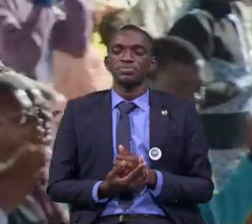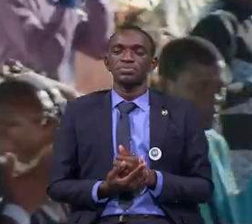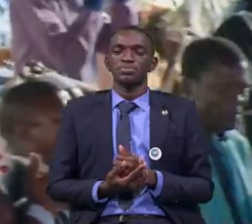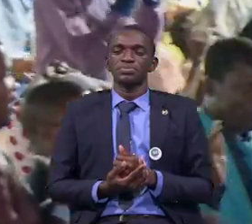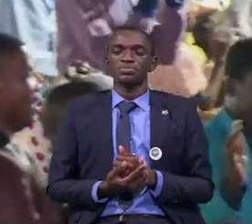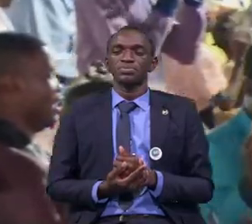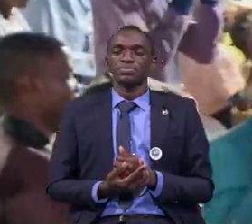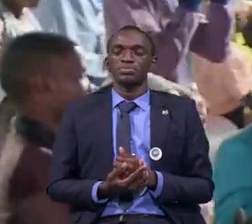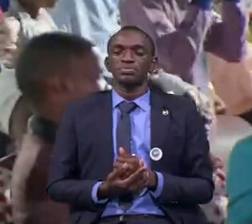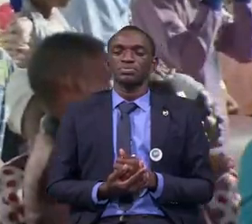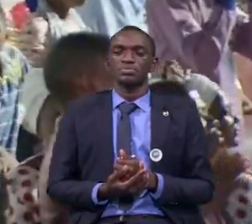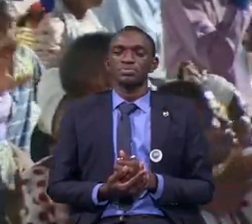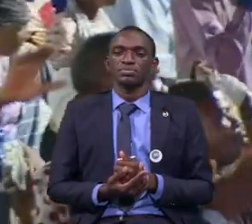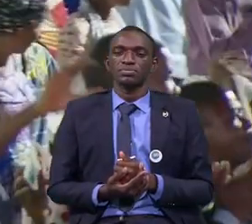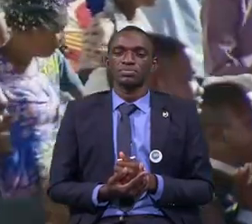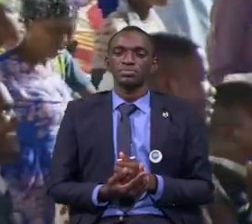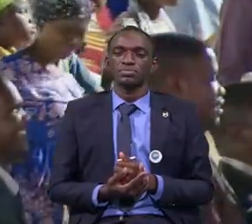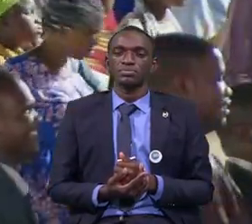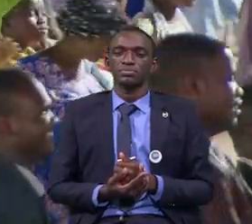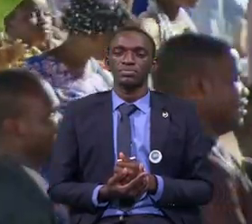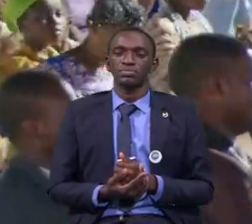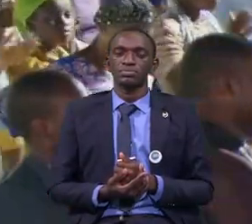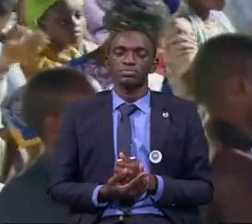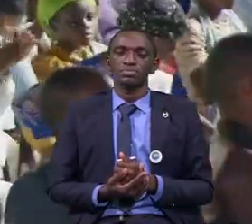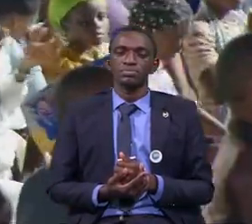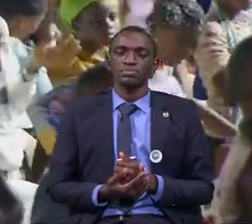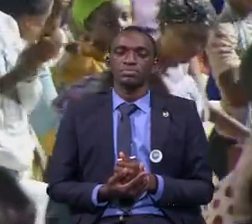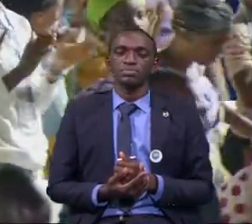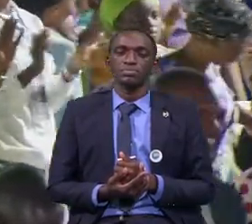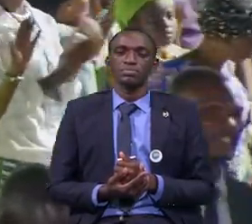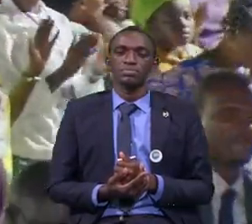Did you hear?